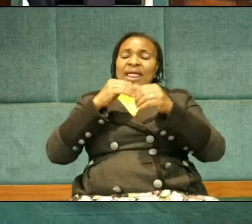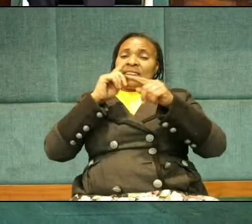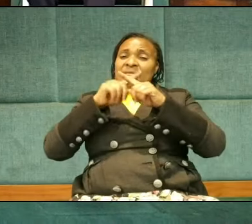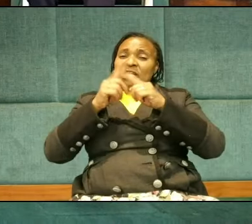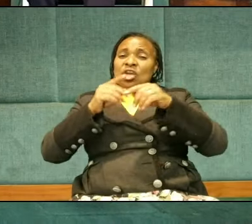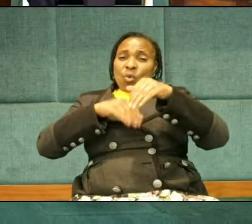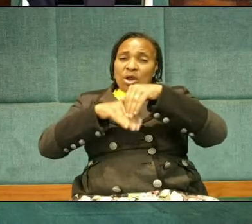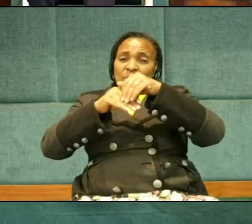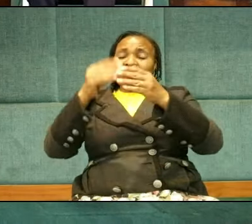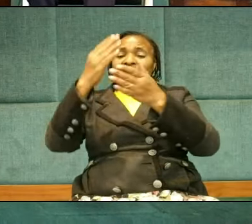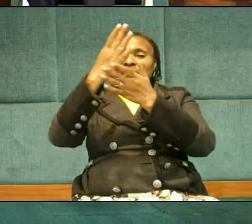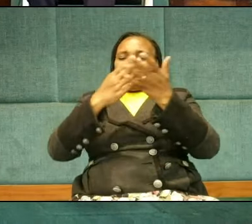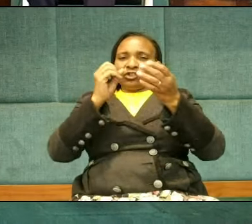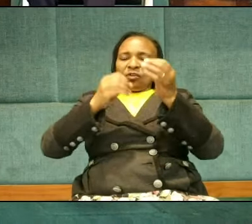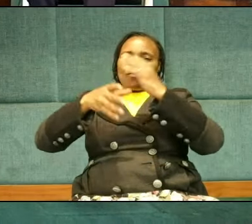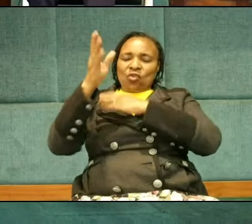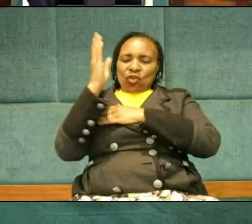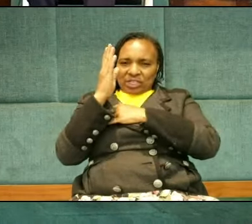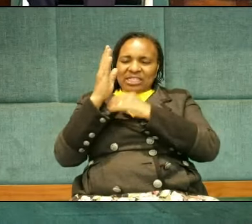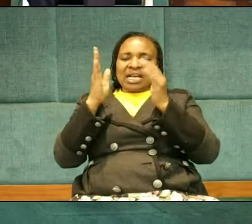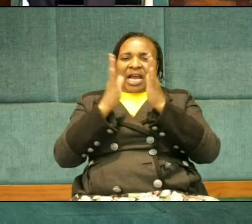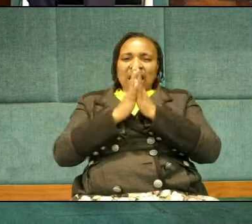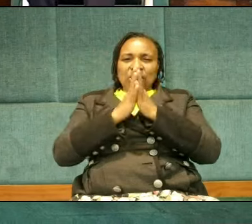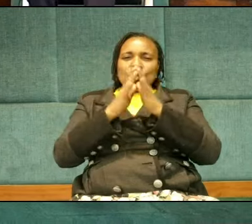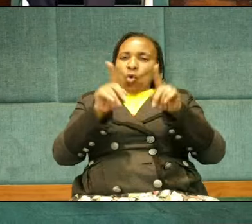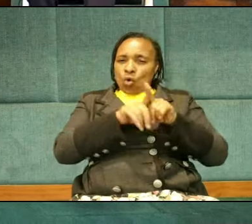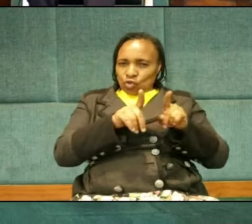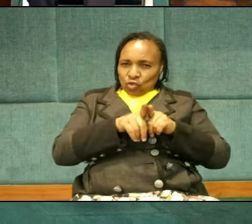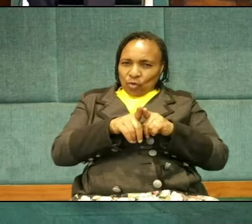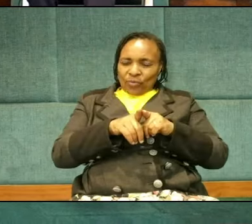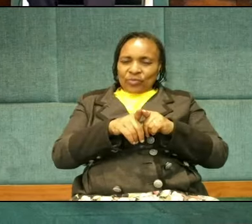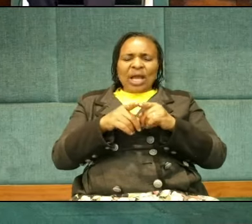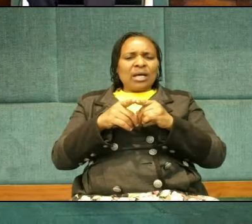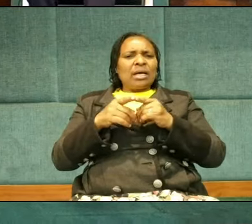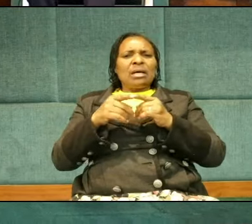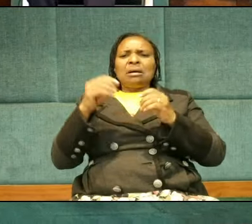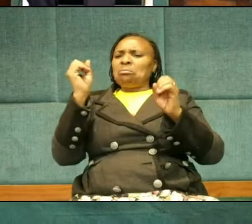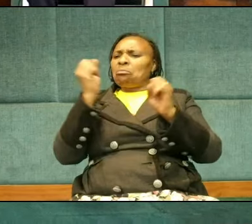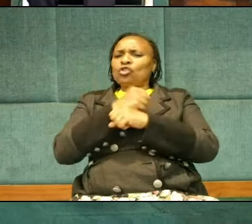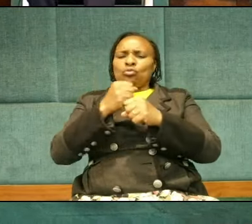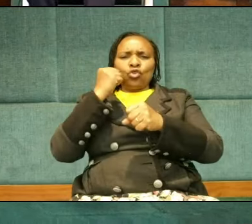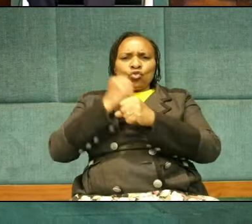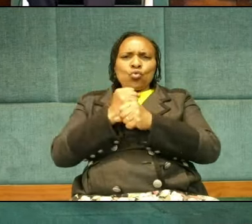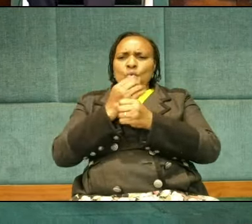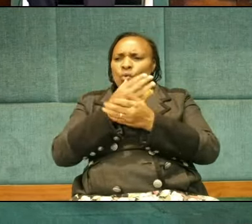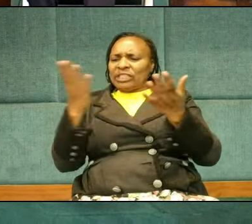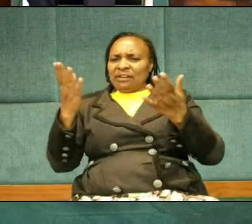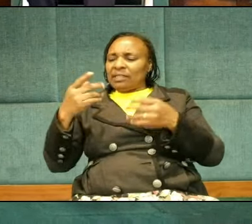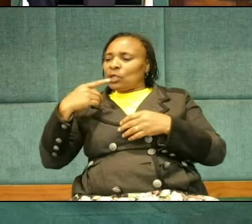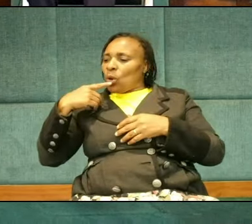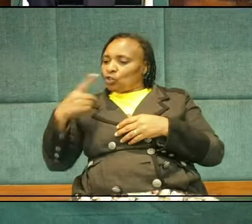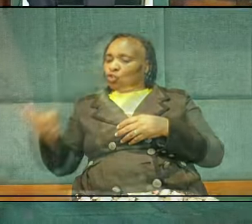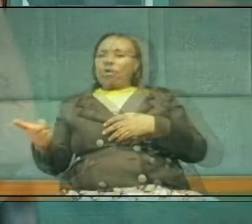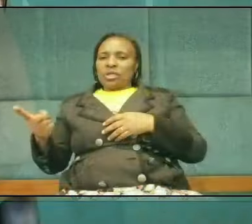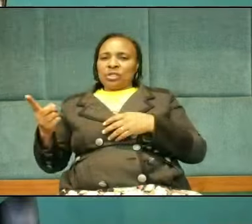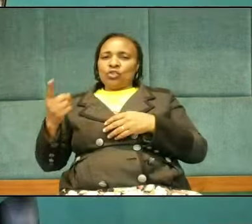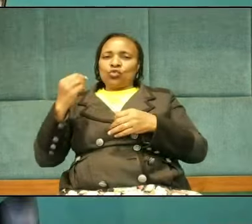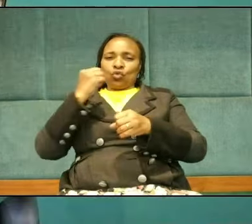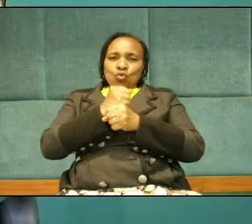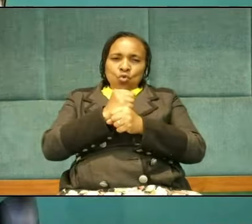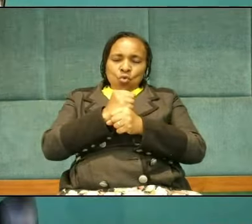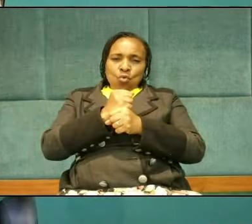the paths of God, and also they didn't do whatever they were told to do